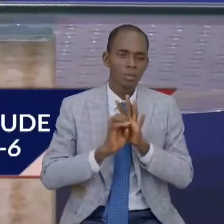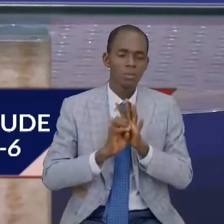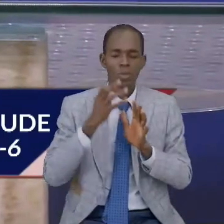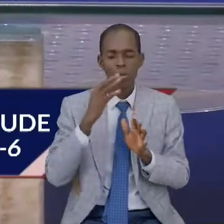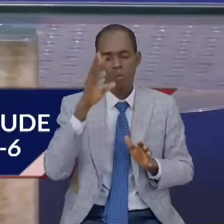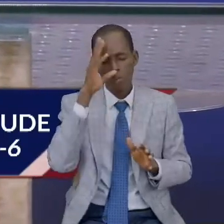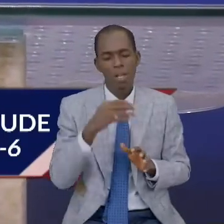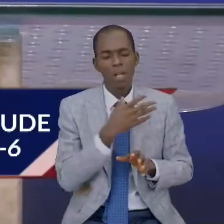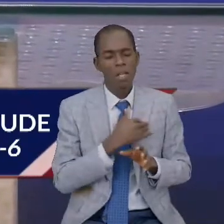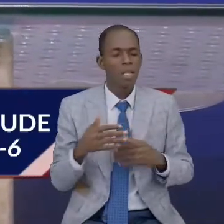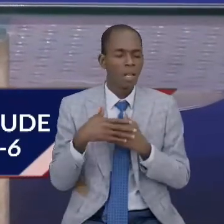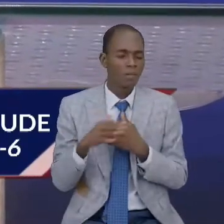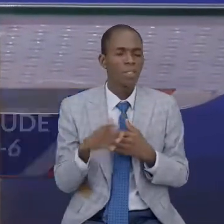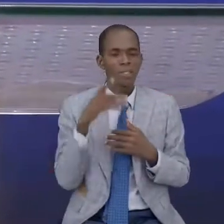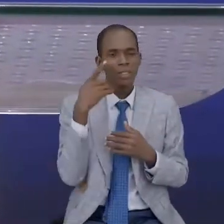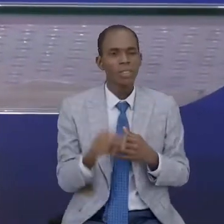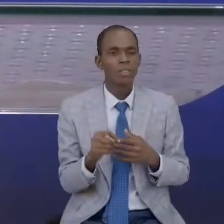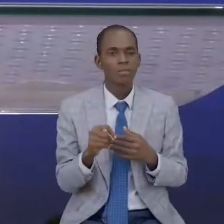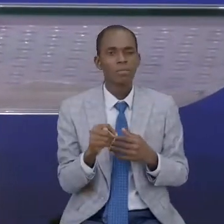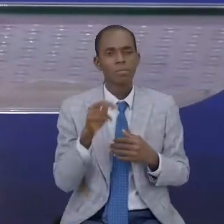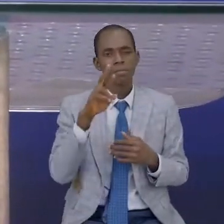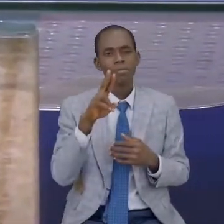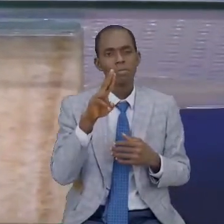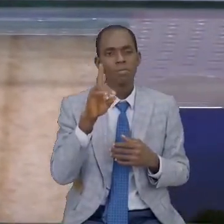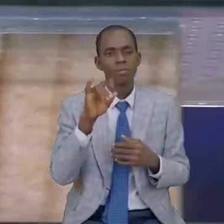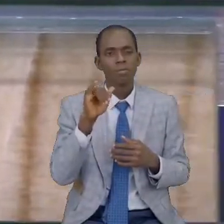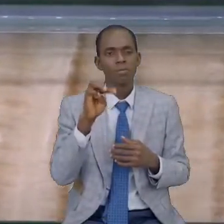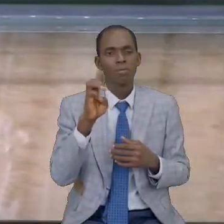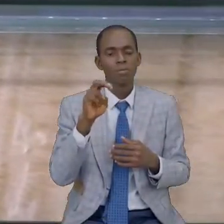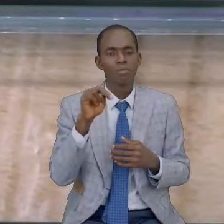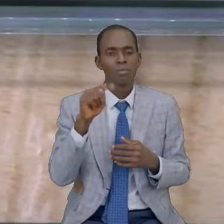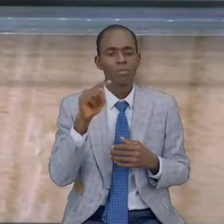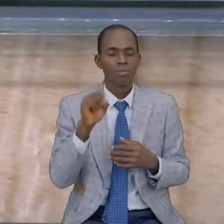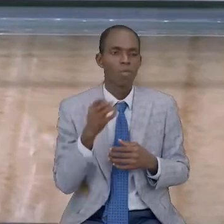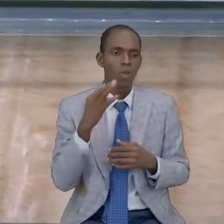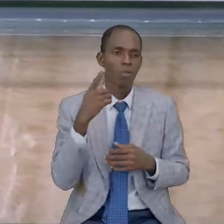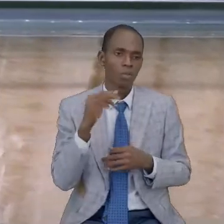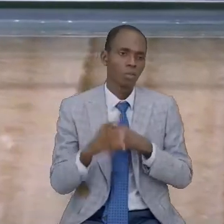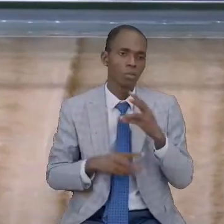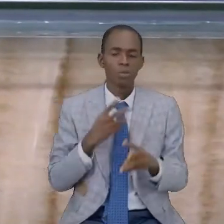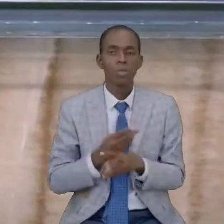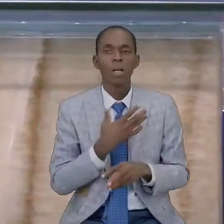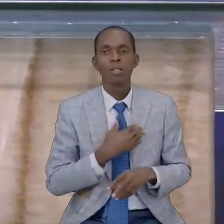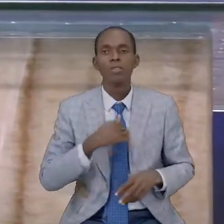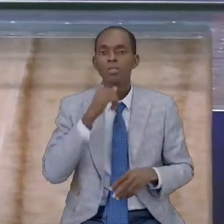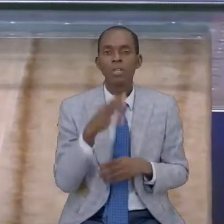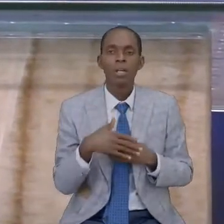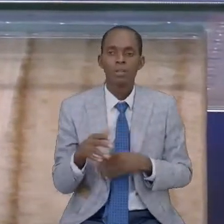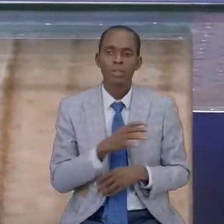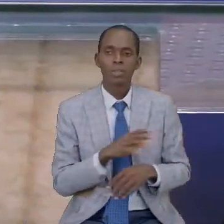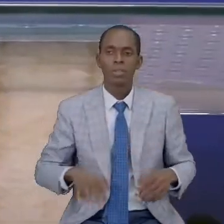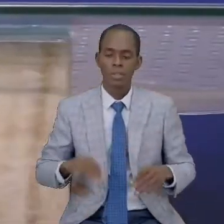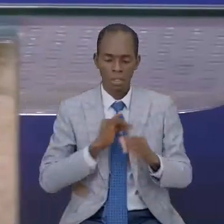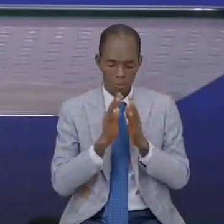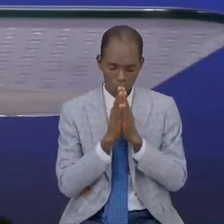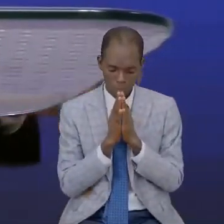men, and after the rudiments of the world, after the beggarly elements of the world, and not after